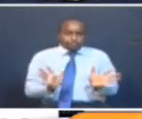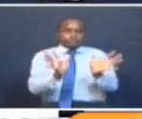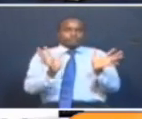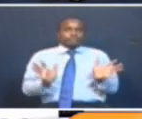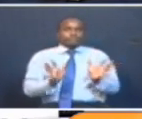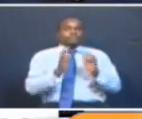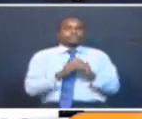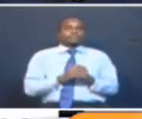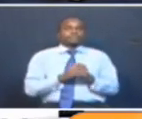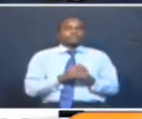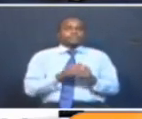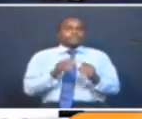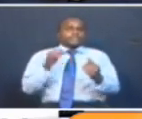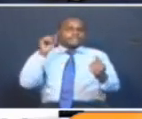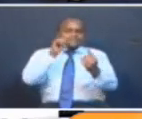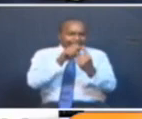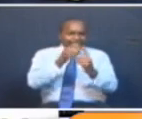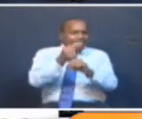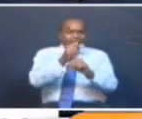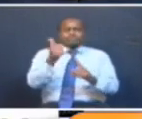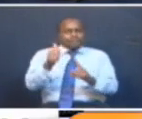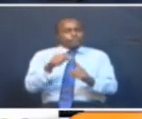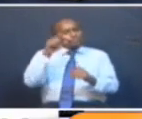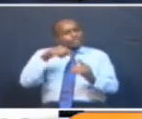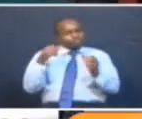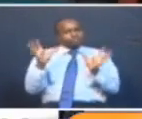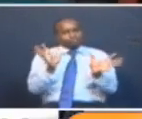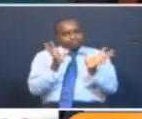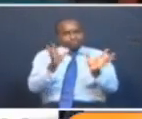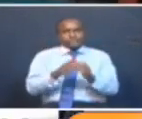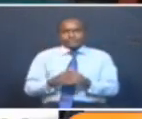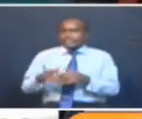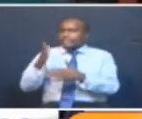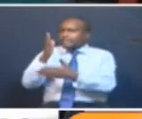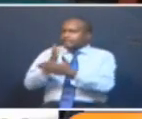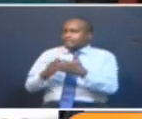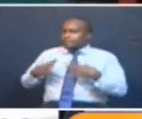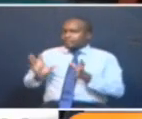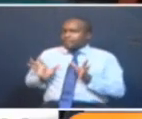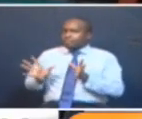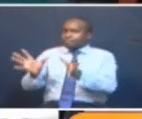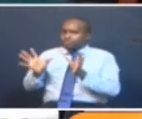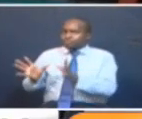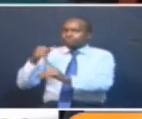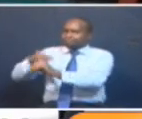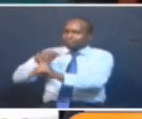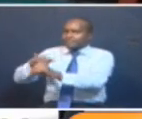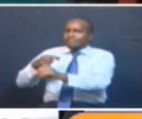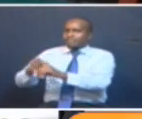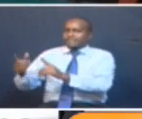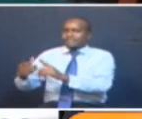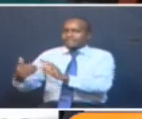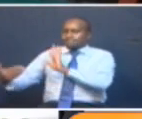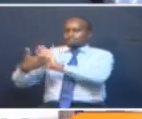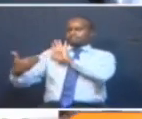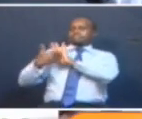not the target. Target is still there. You know, some people do push, but there's a lot of pushback as well.